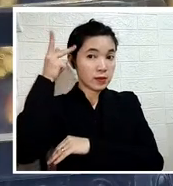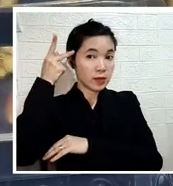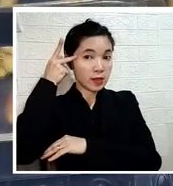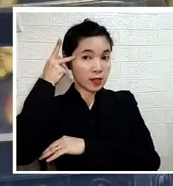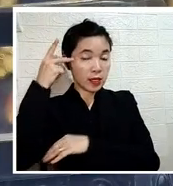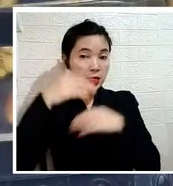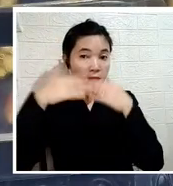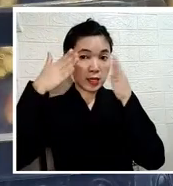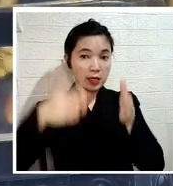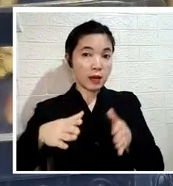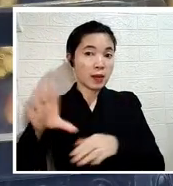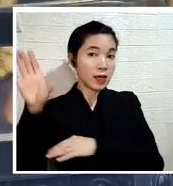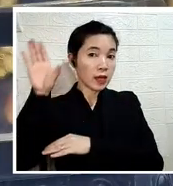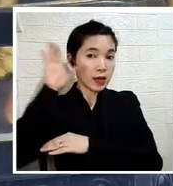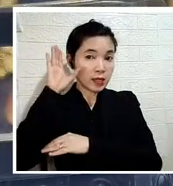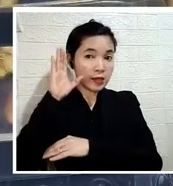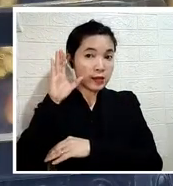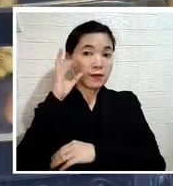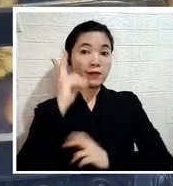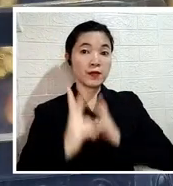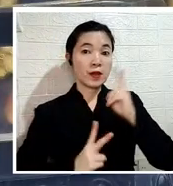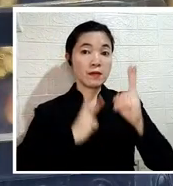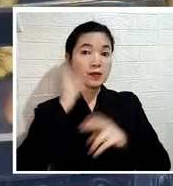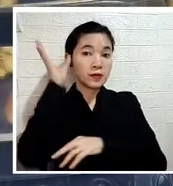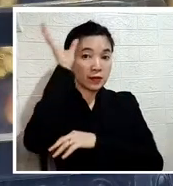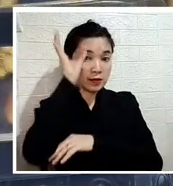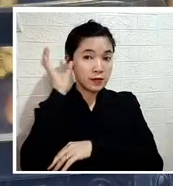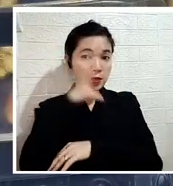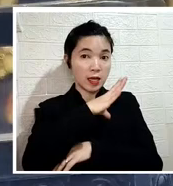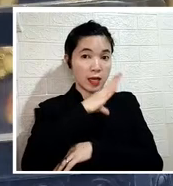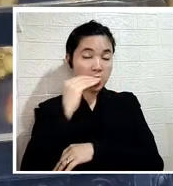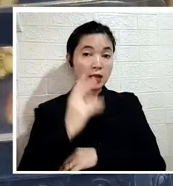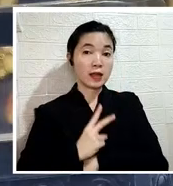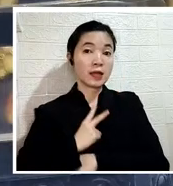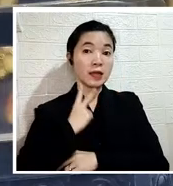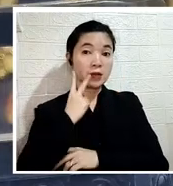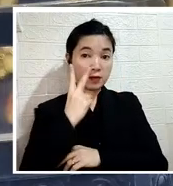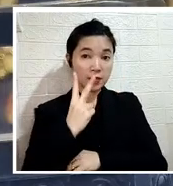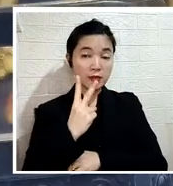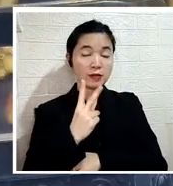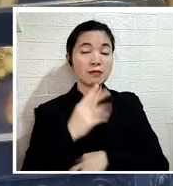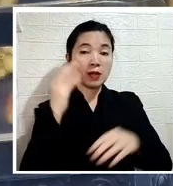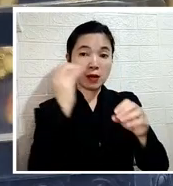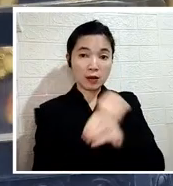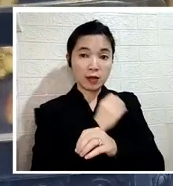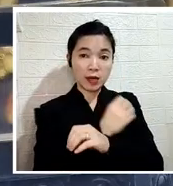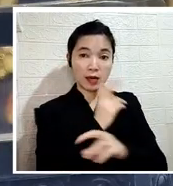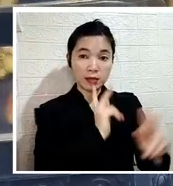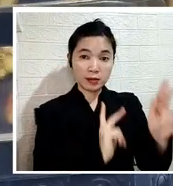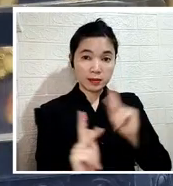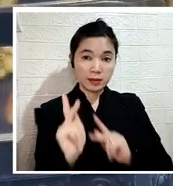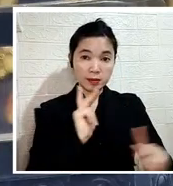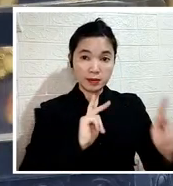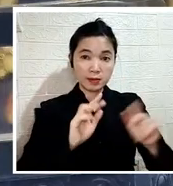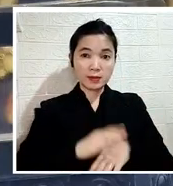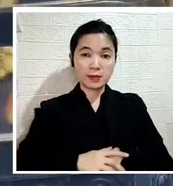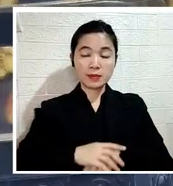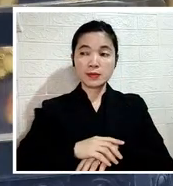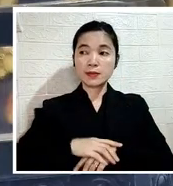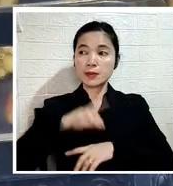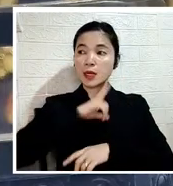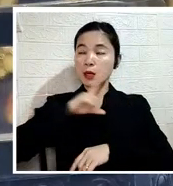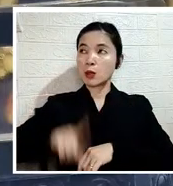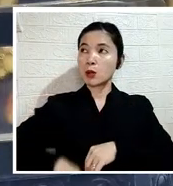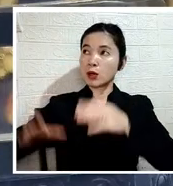voice of their conscience and the voices of ordinary citizens. We pray. Lord, let us listen to